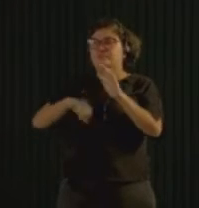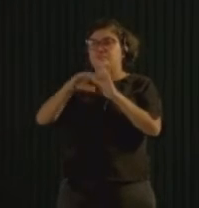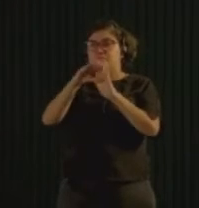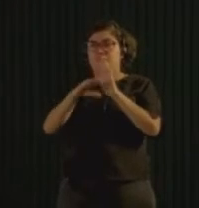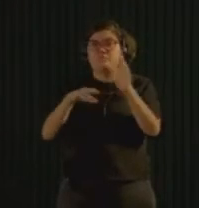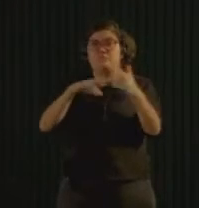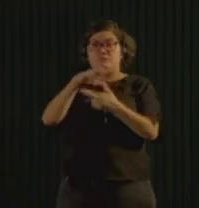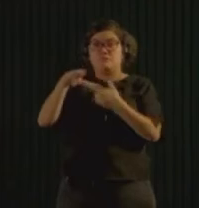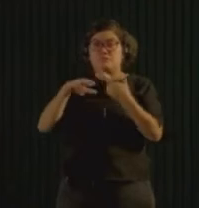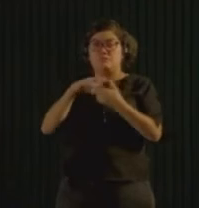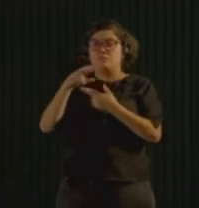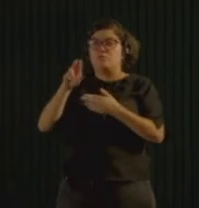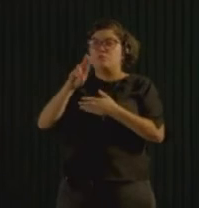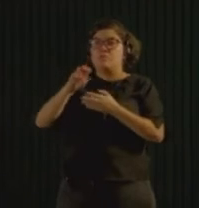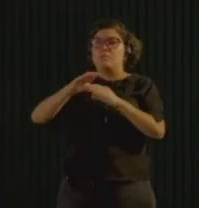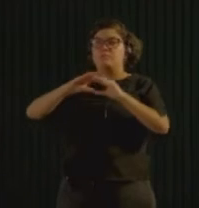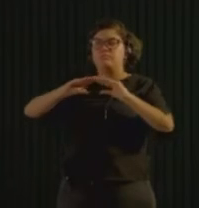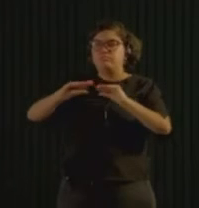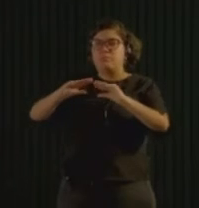with 3M,